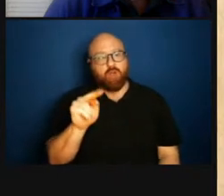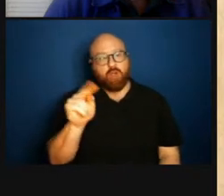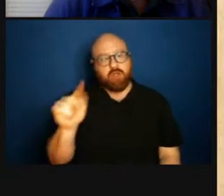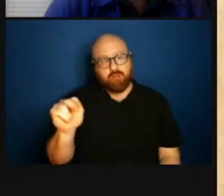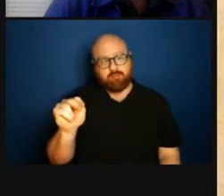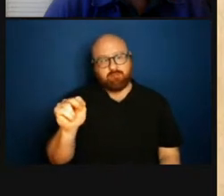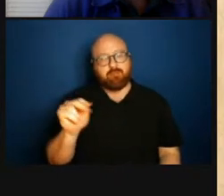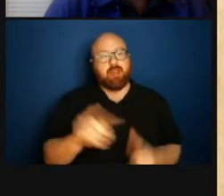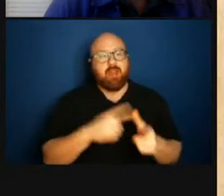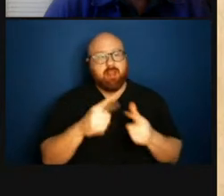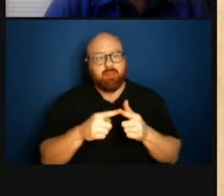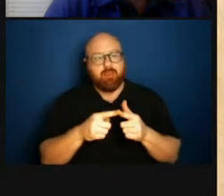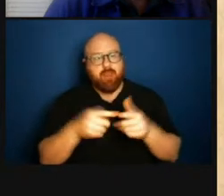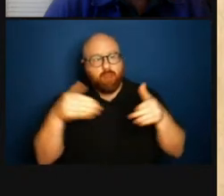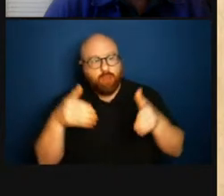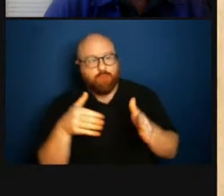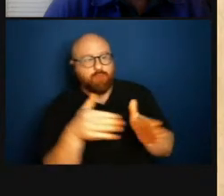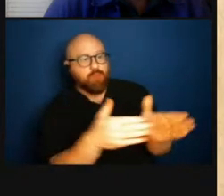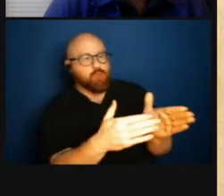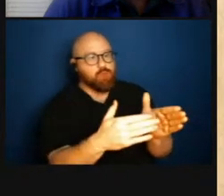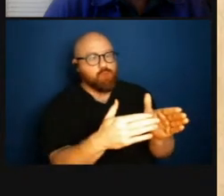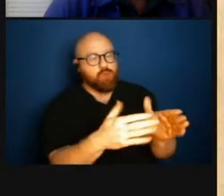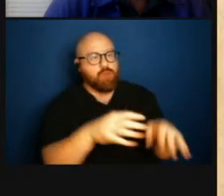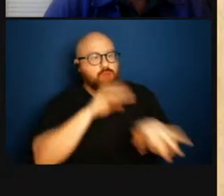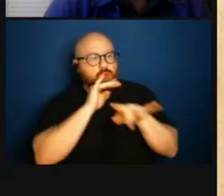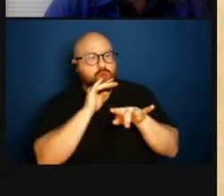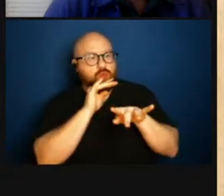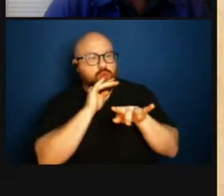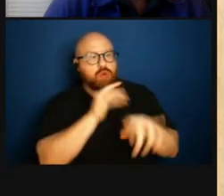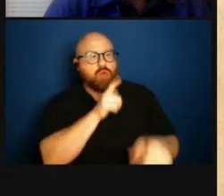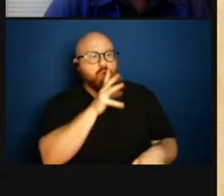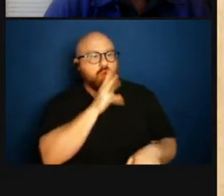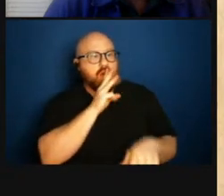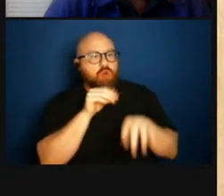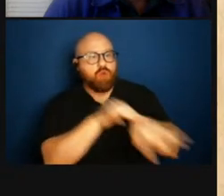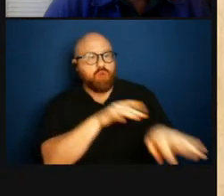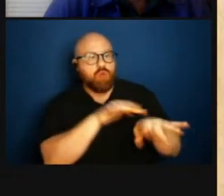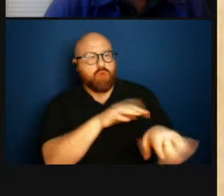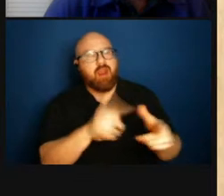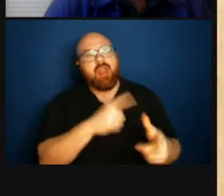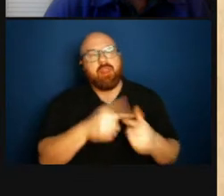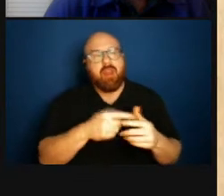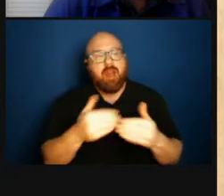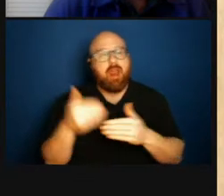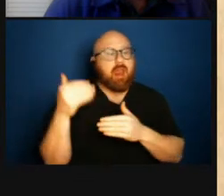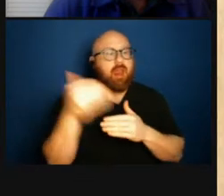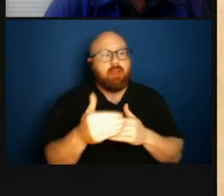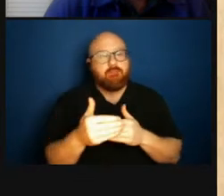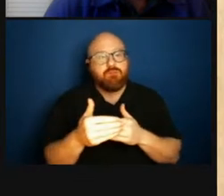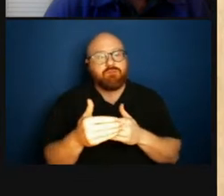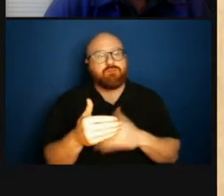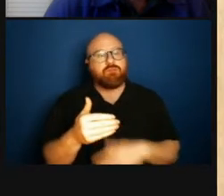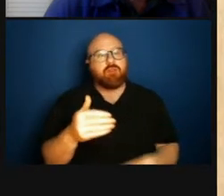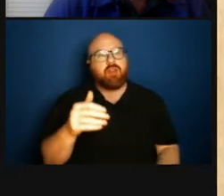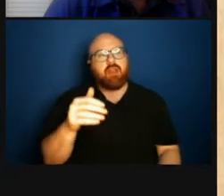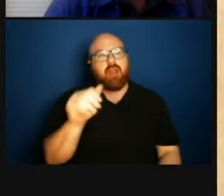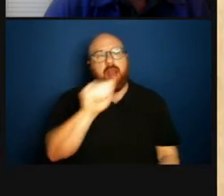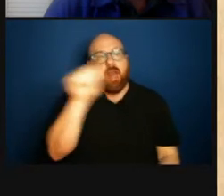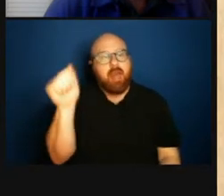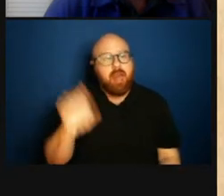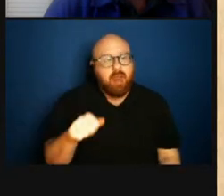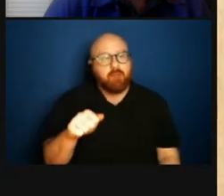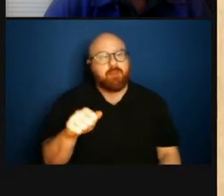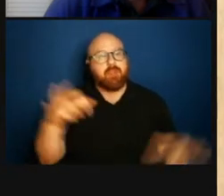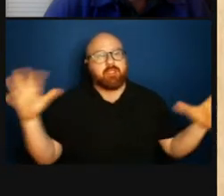way. And it was followed by the 1786 Annapolis Convention, called by Alexander Hamilton and